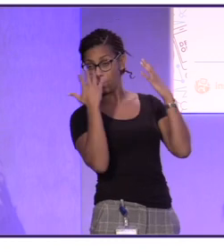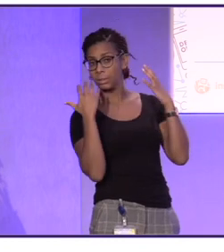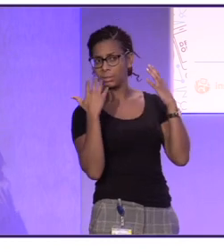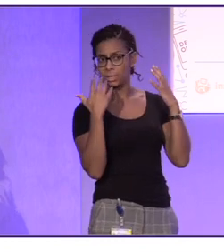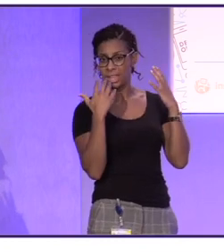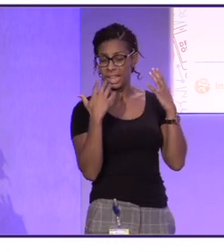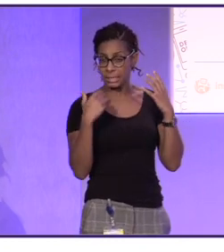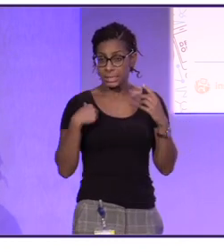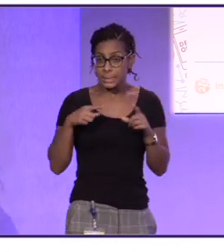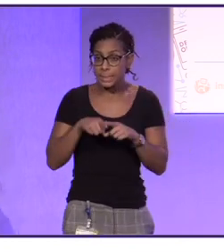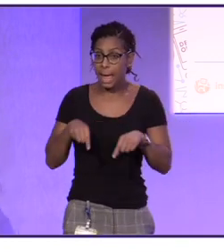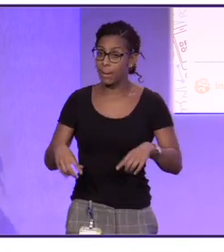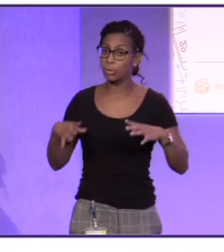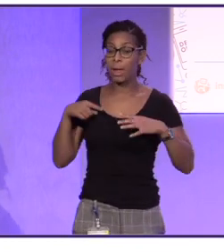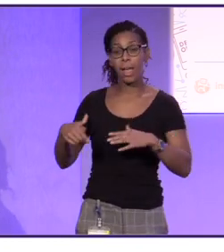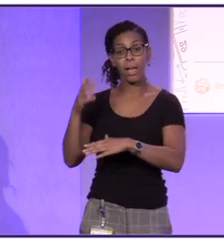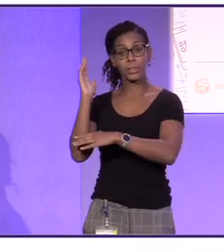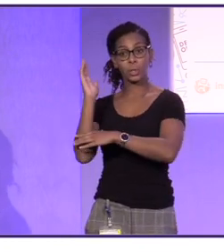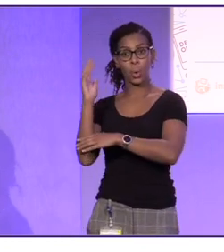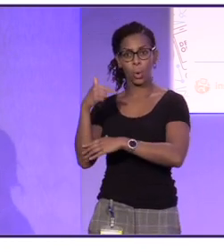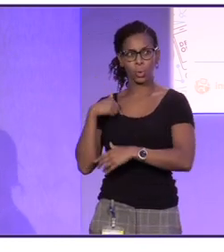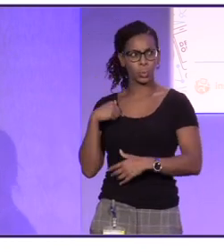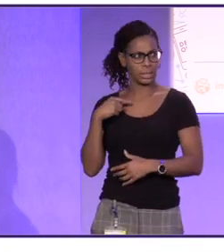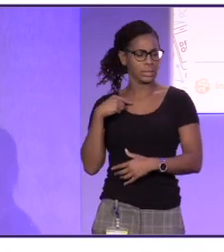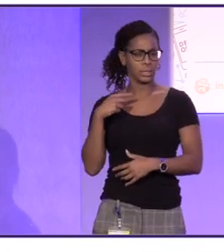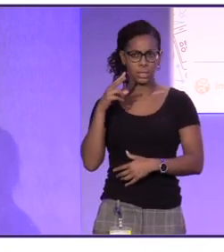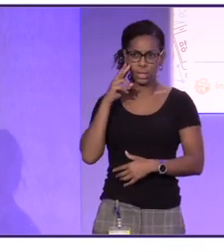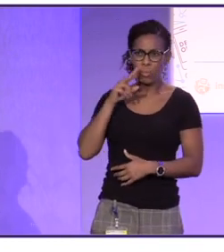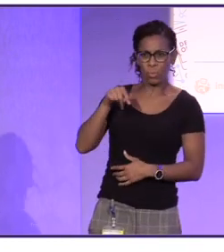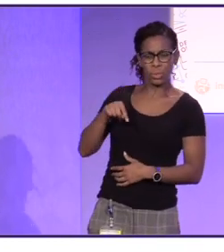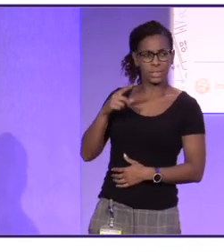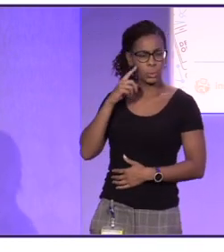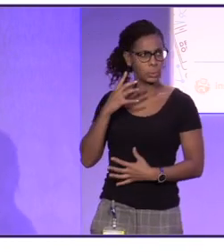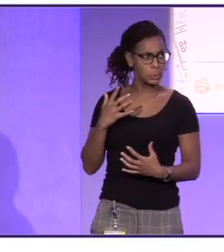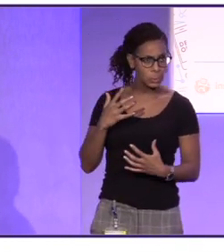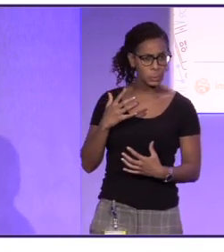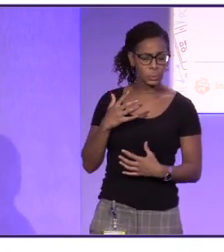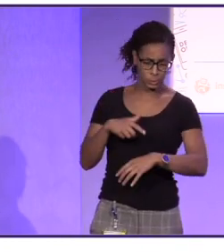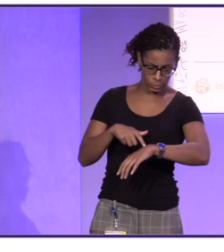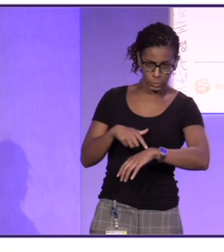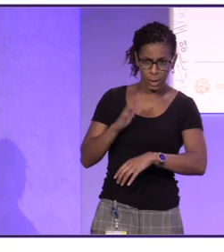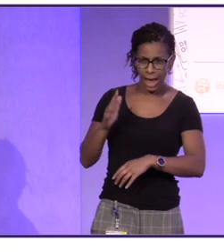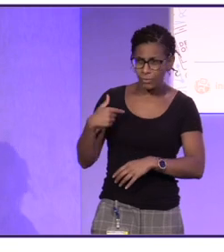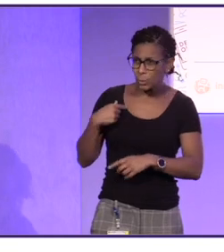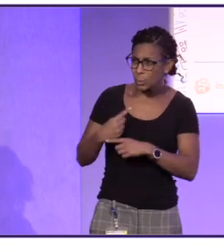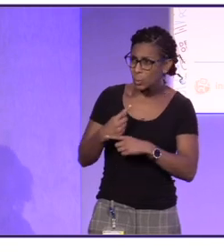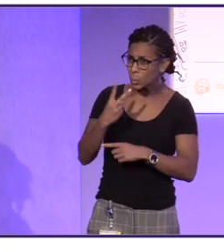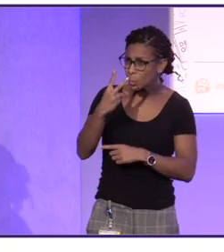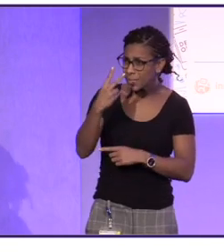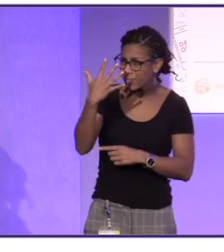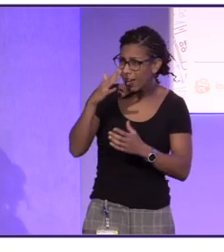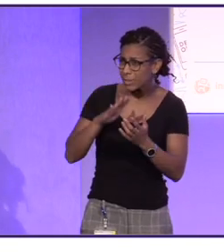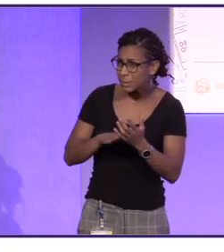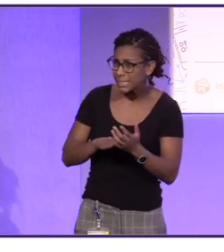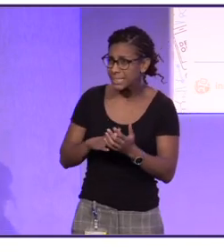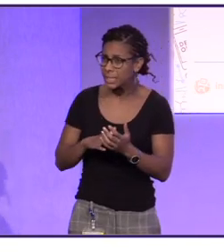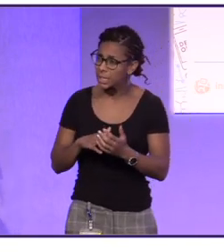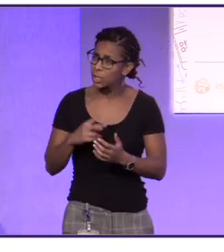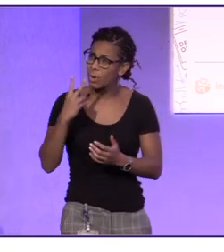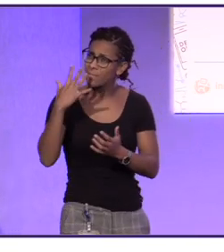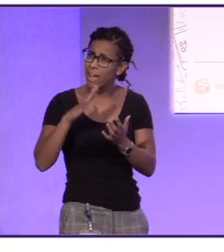talk, because we saw this and we were like, okay, 25 minutes, 5 minutes for each of the